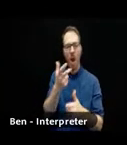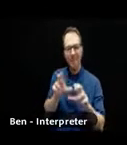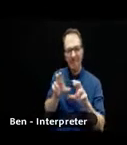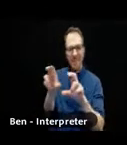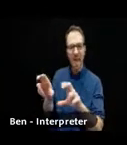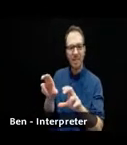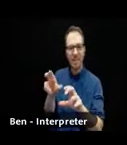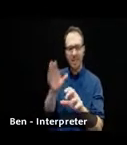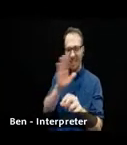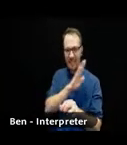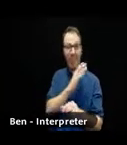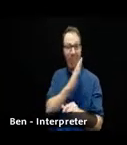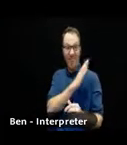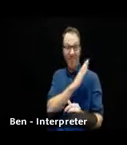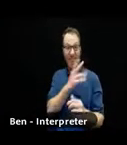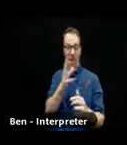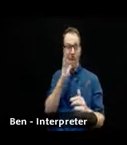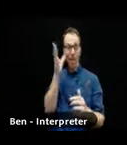his